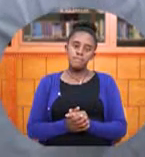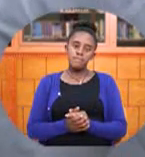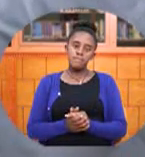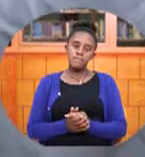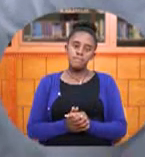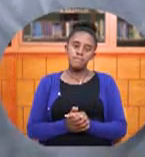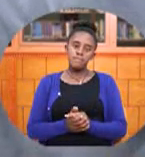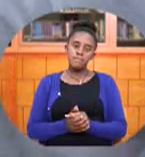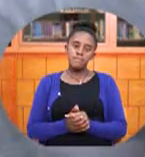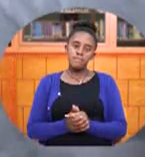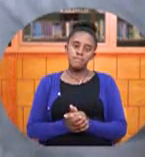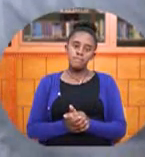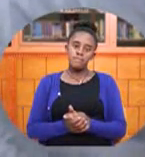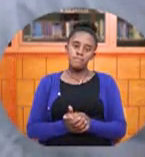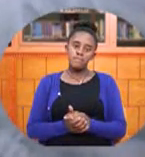excretory,